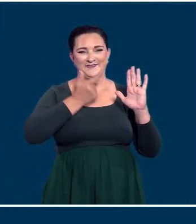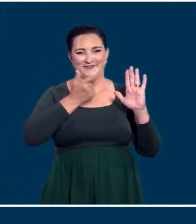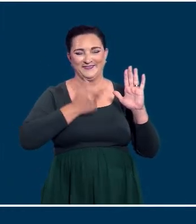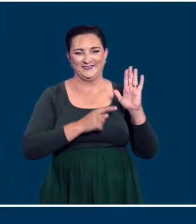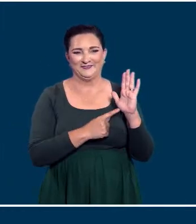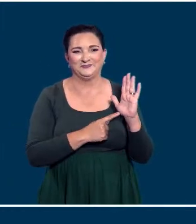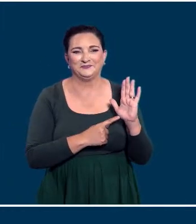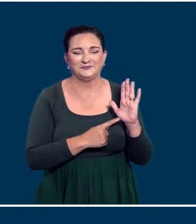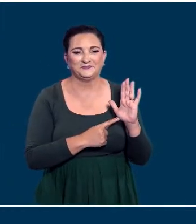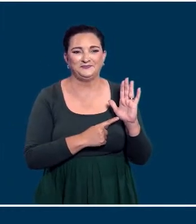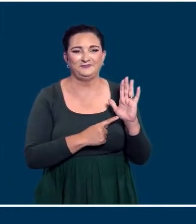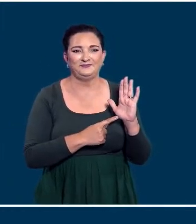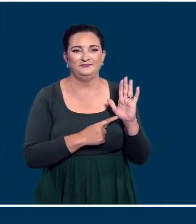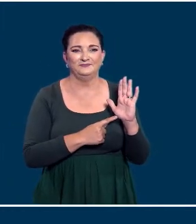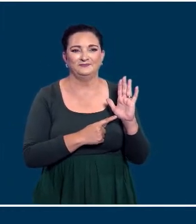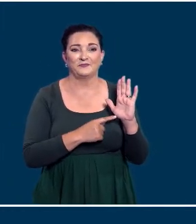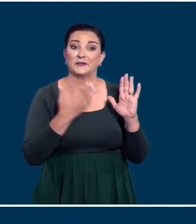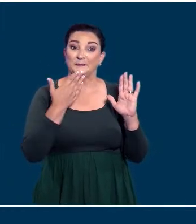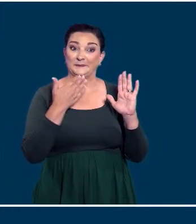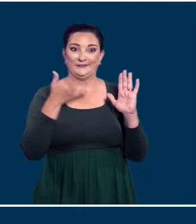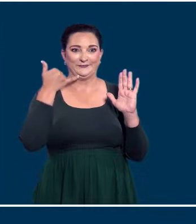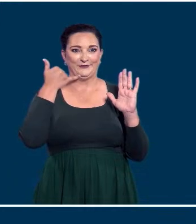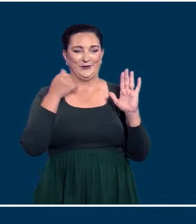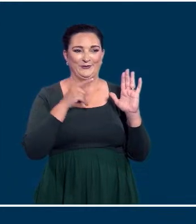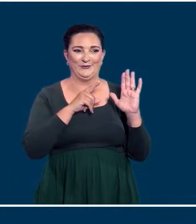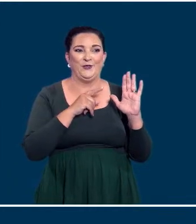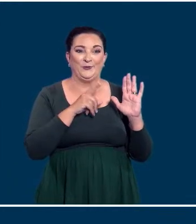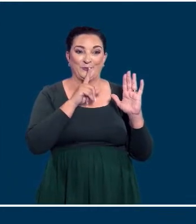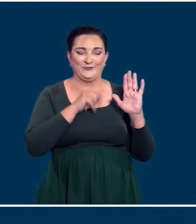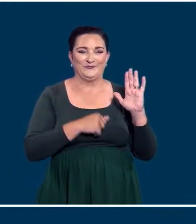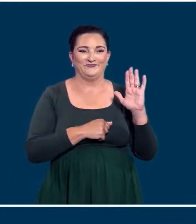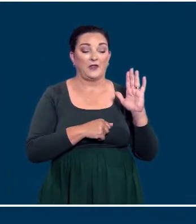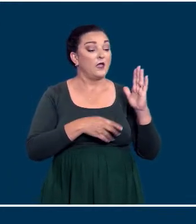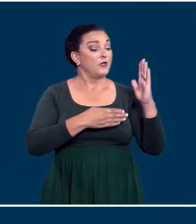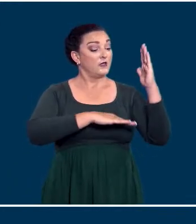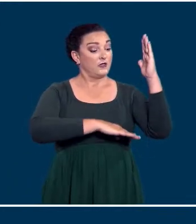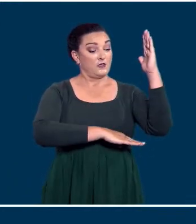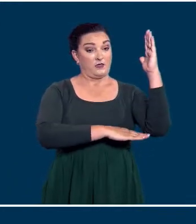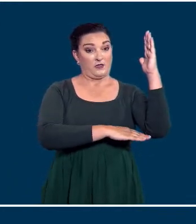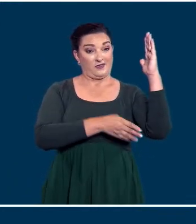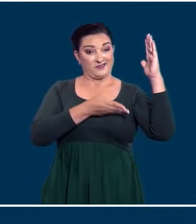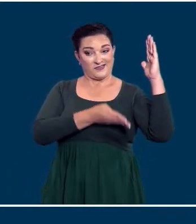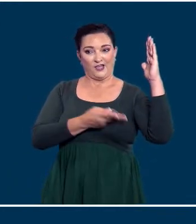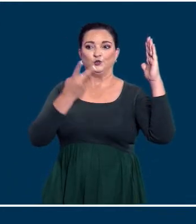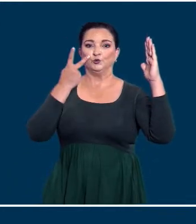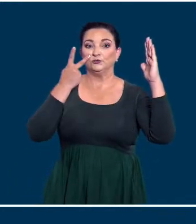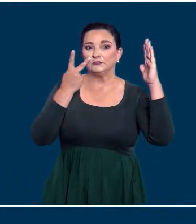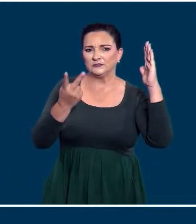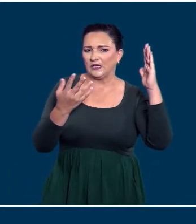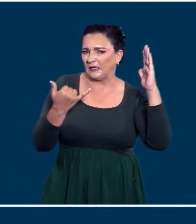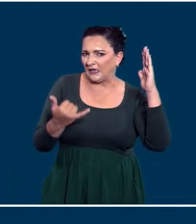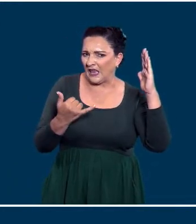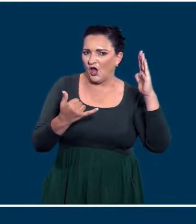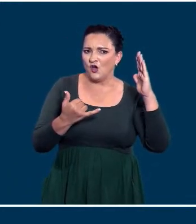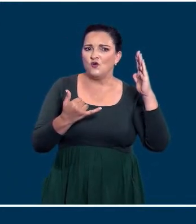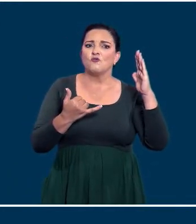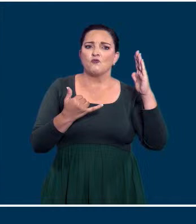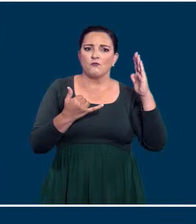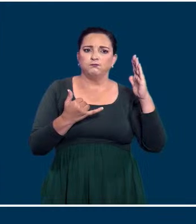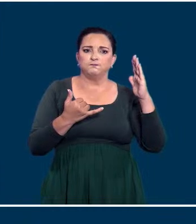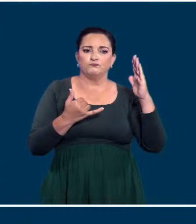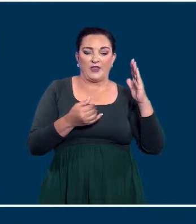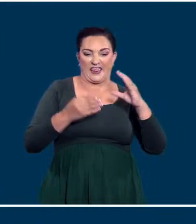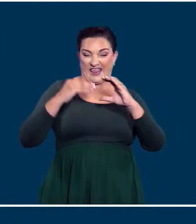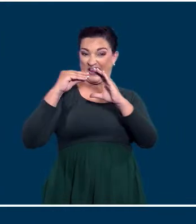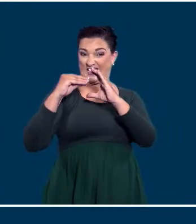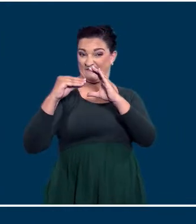to settle around neutral, and that's what we're seeing here. So as headline inflation settles